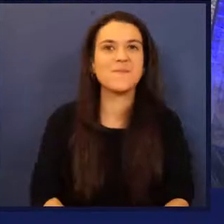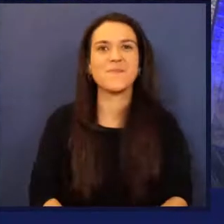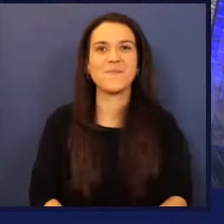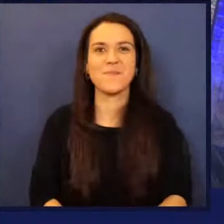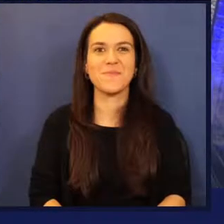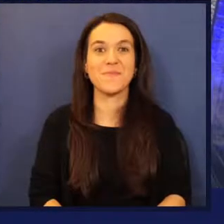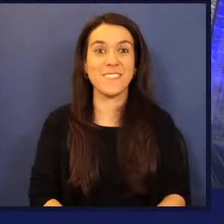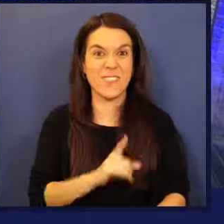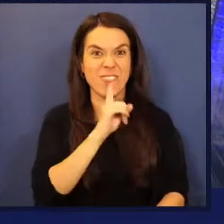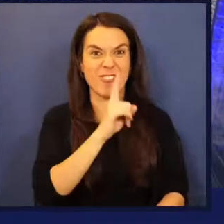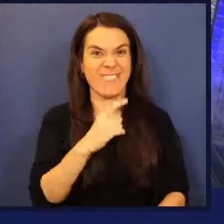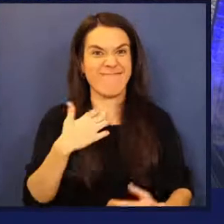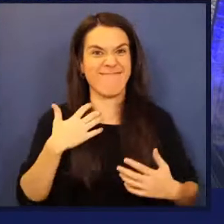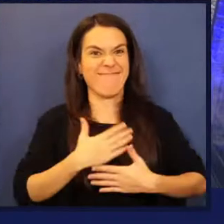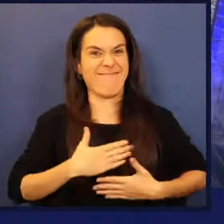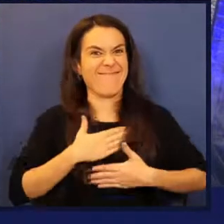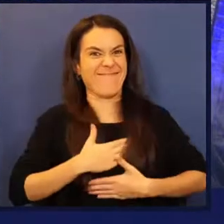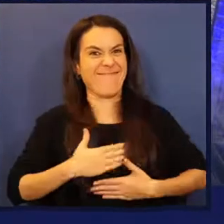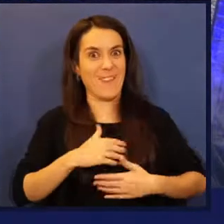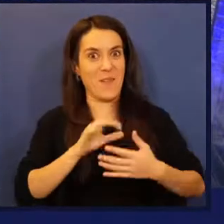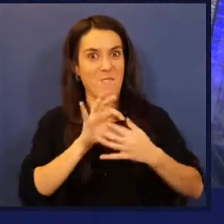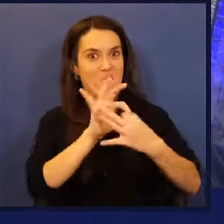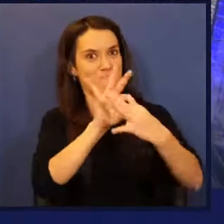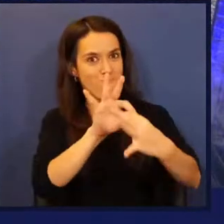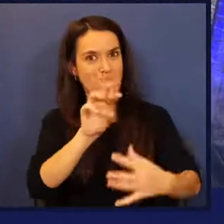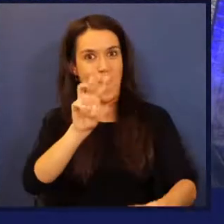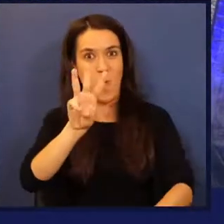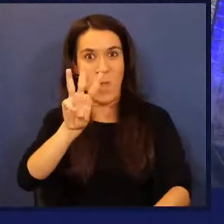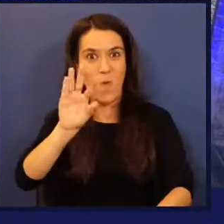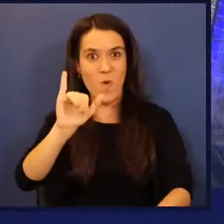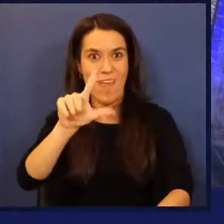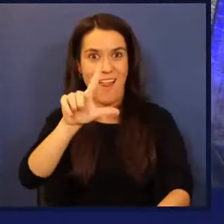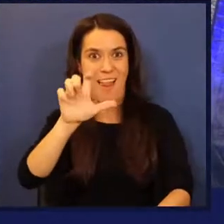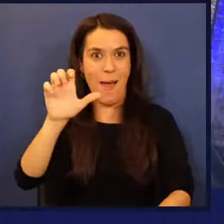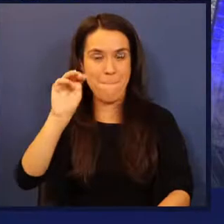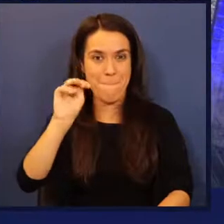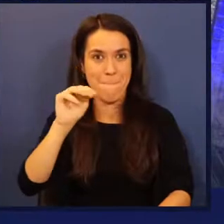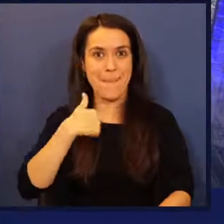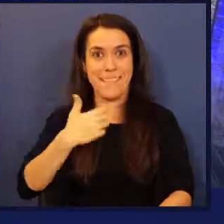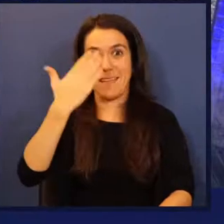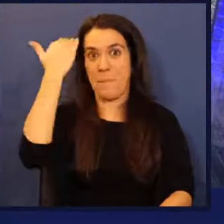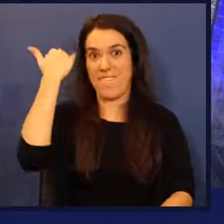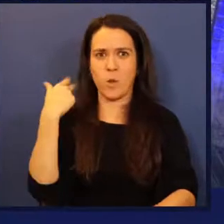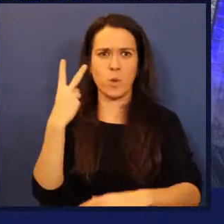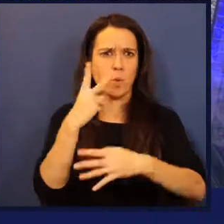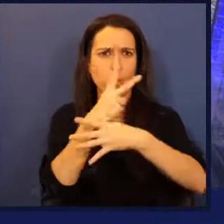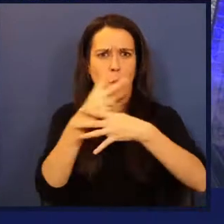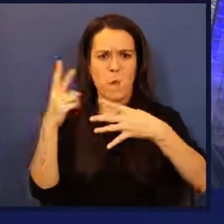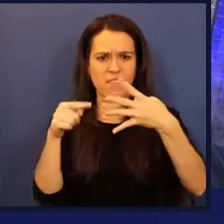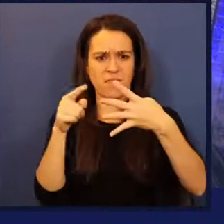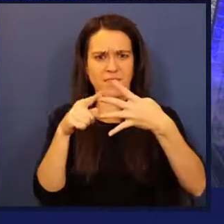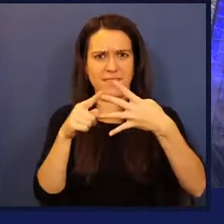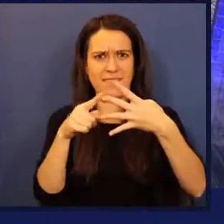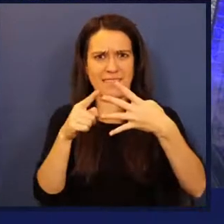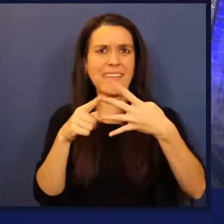you because, when we had our session on our custom vision session 2 weeks ago, and we were talking